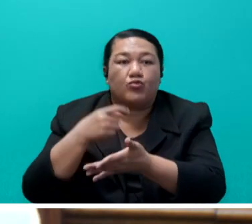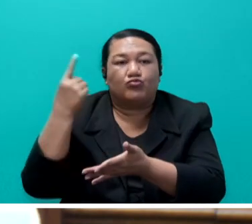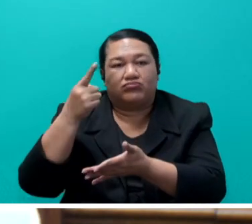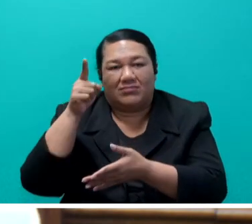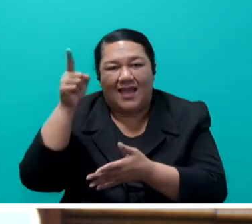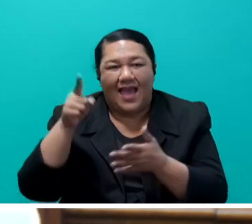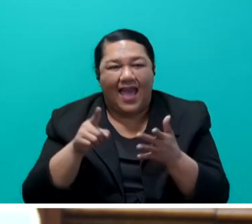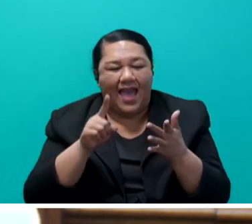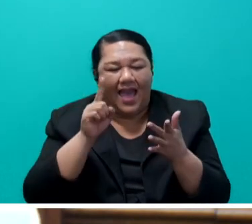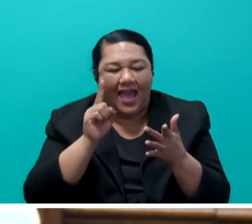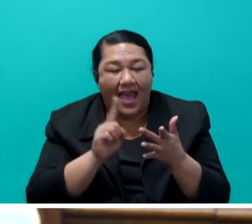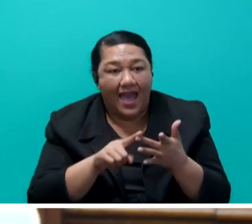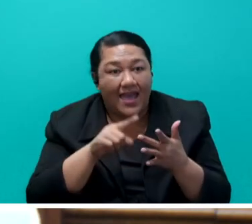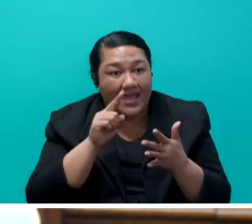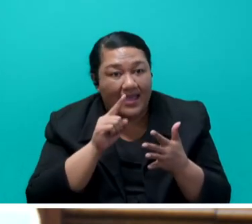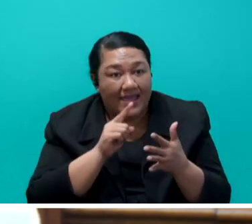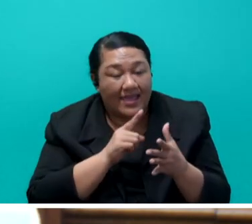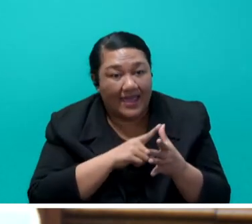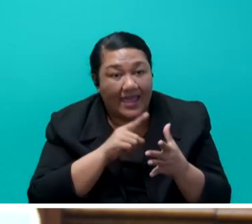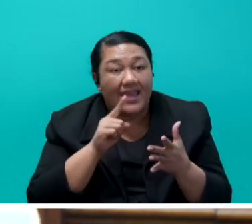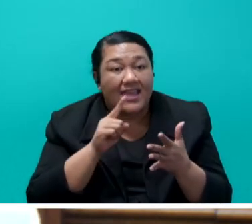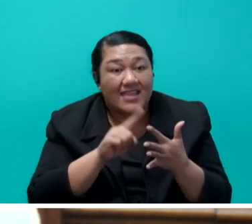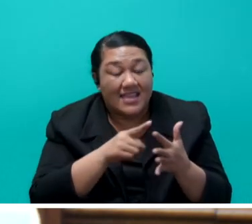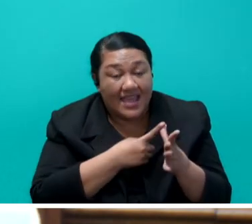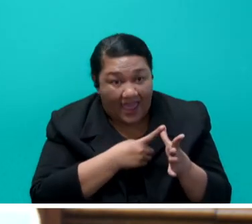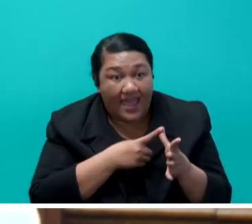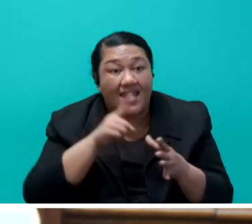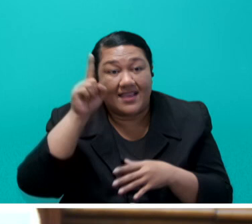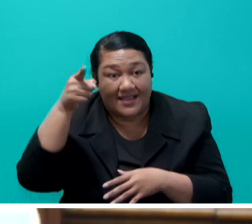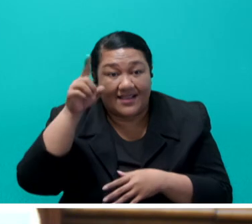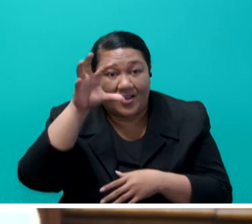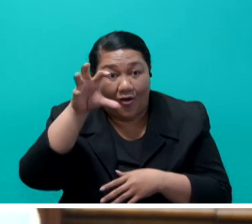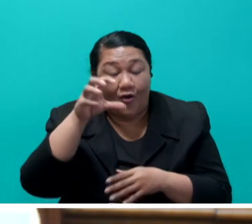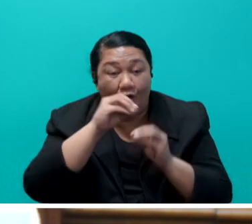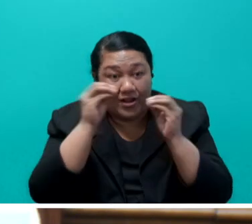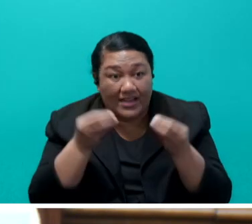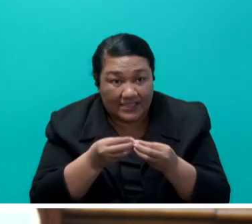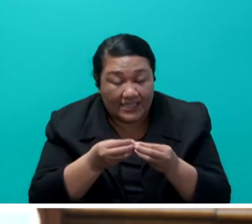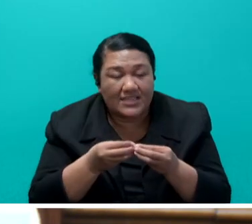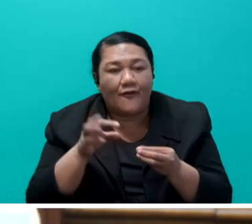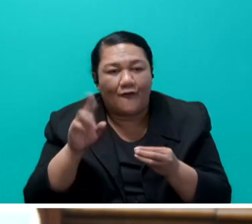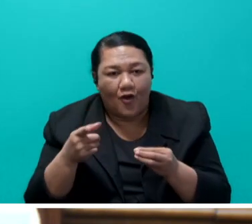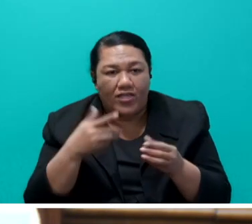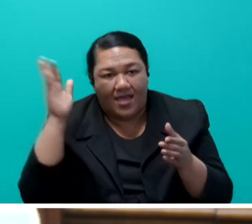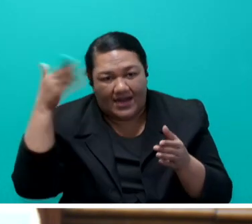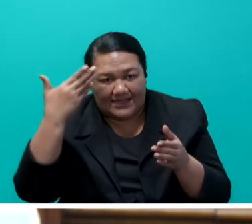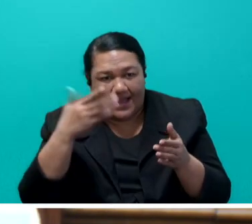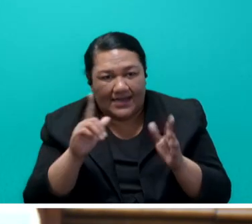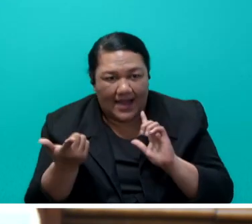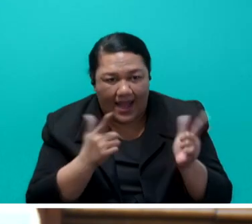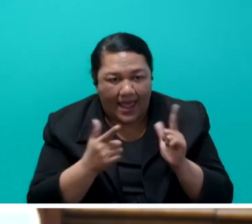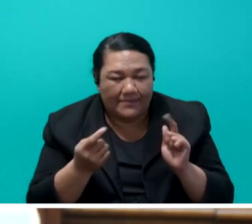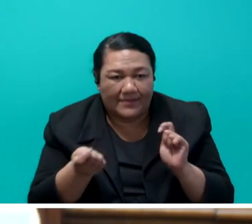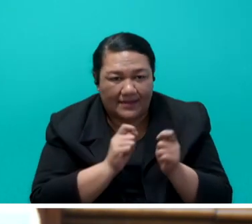is a scientifically acceptable option. It is also imperative, Mr. Speaker, sir, that I